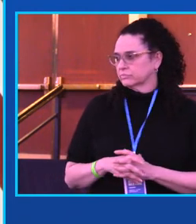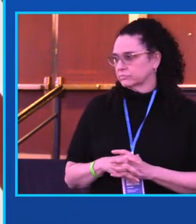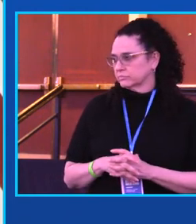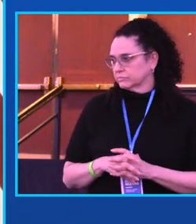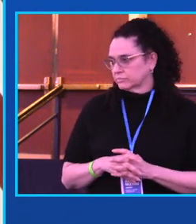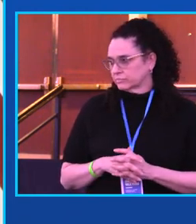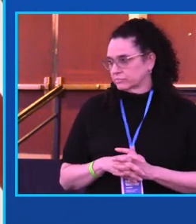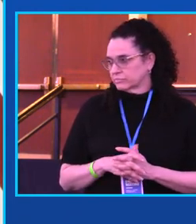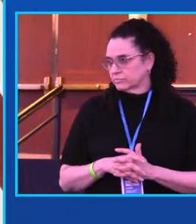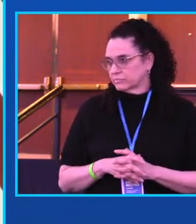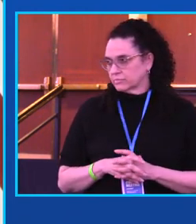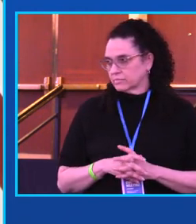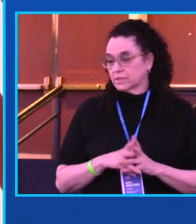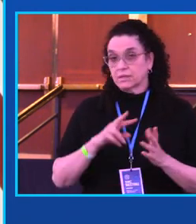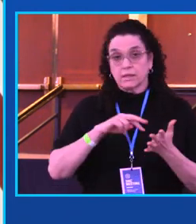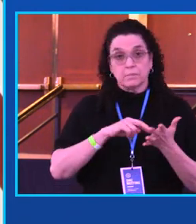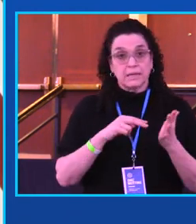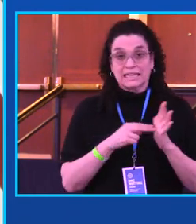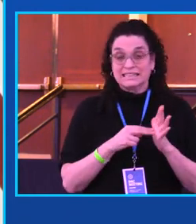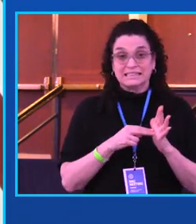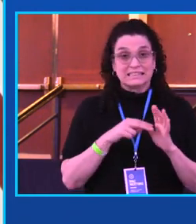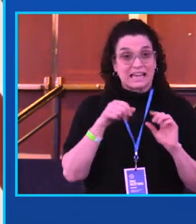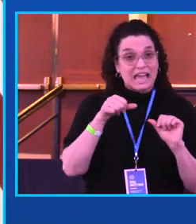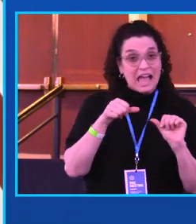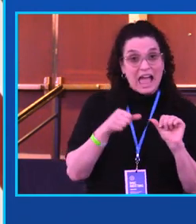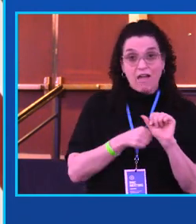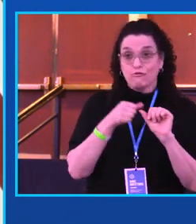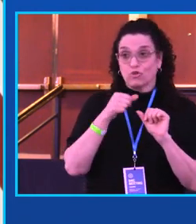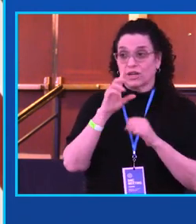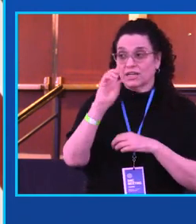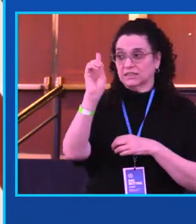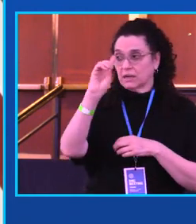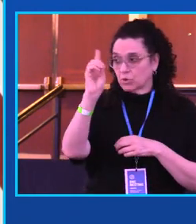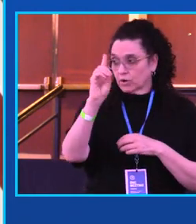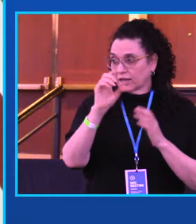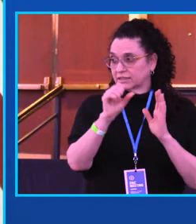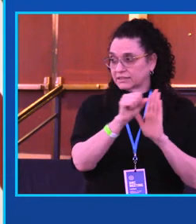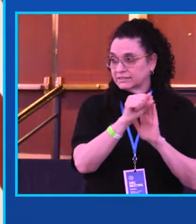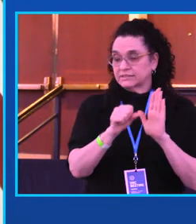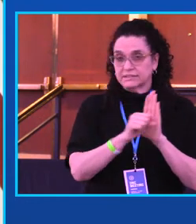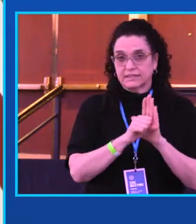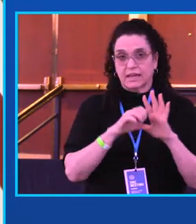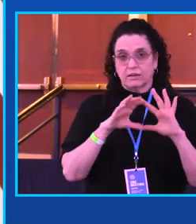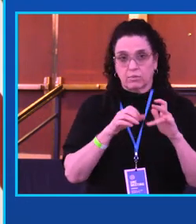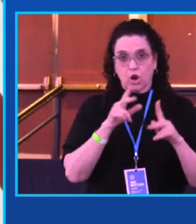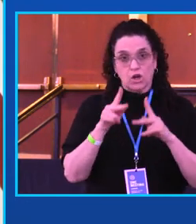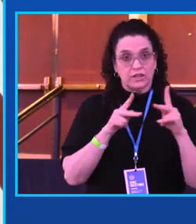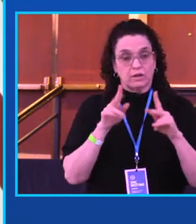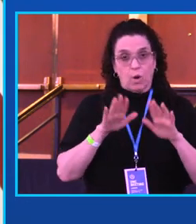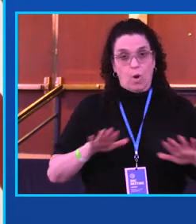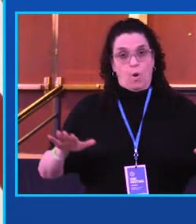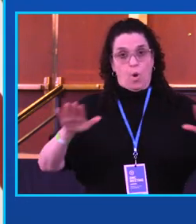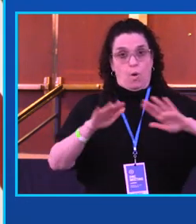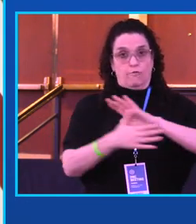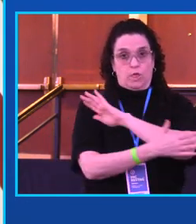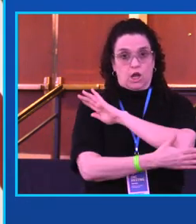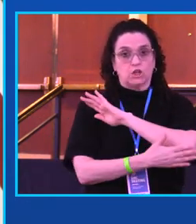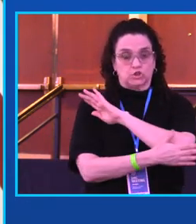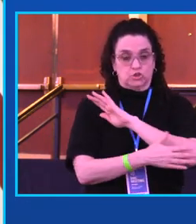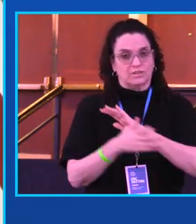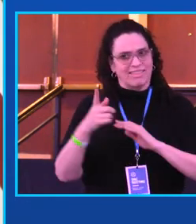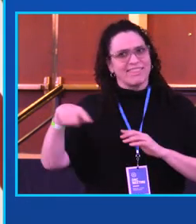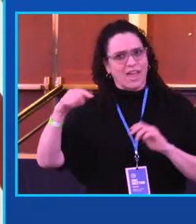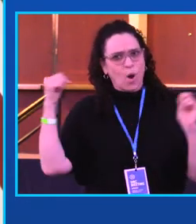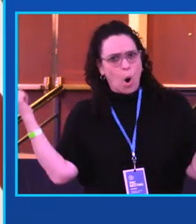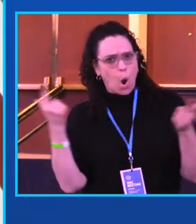In other words, that means that every single Democratic state party in the country supports